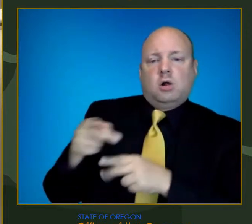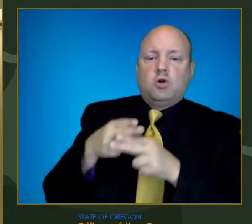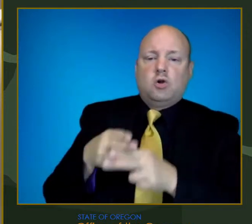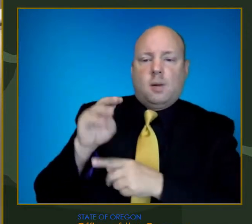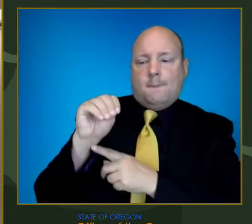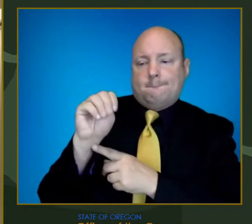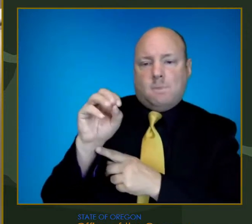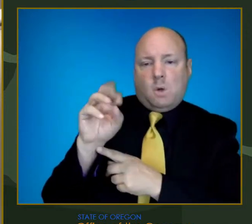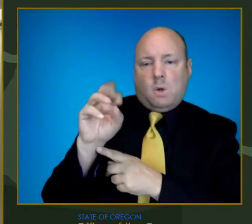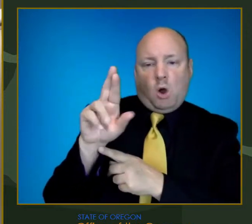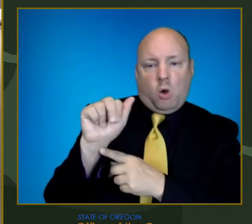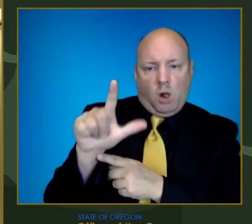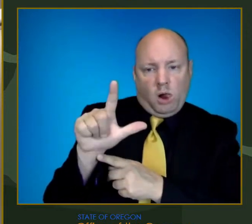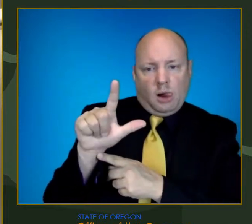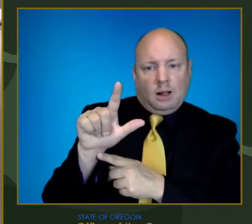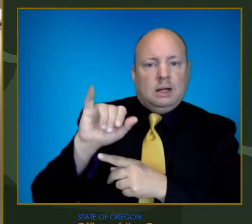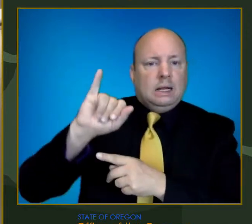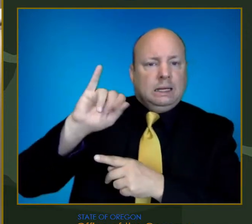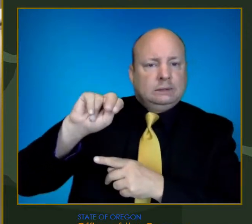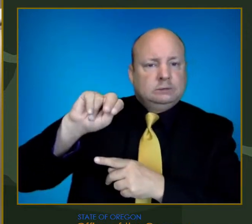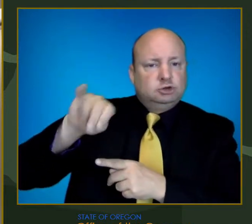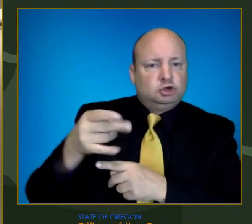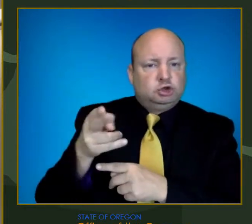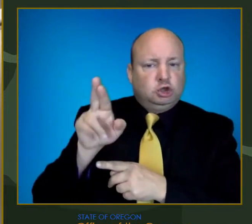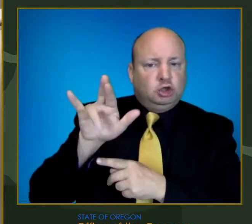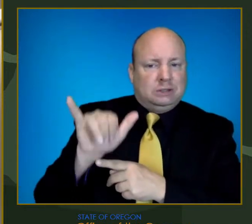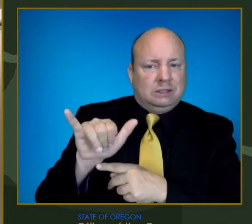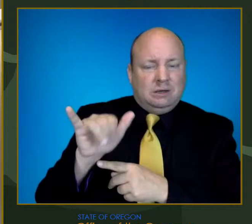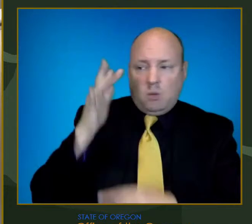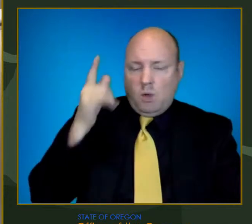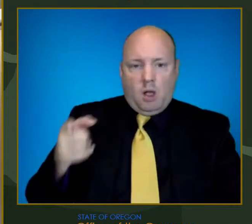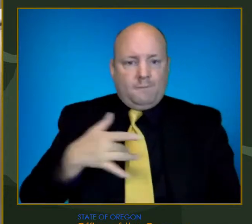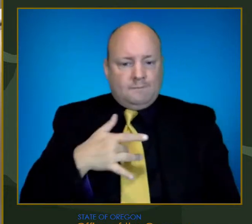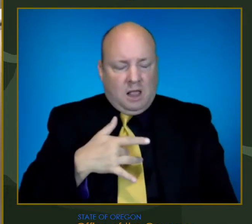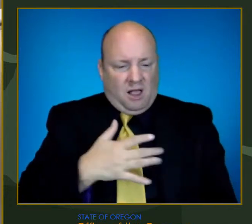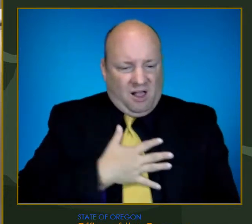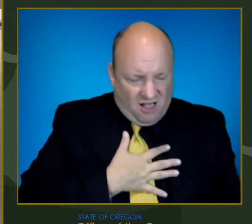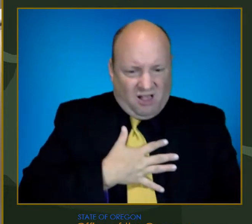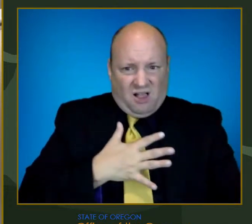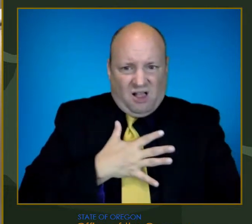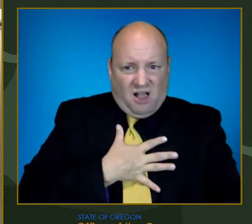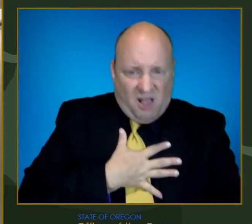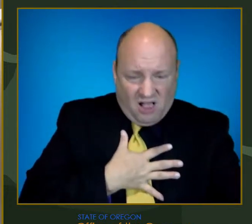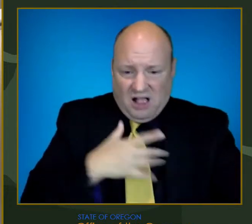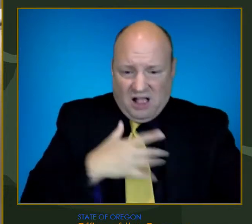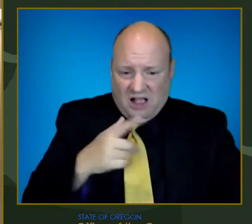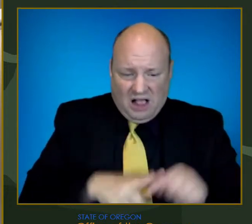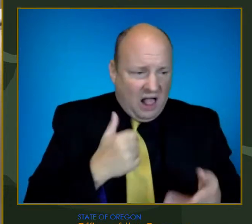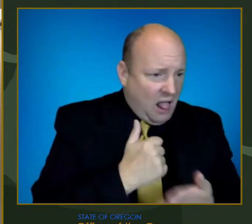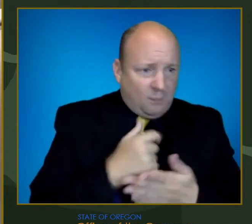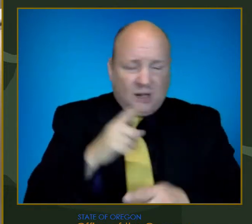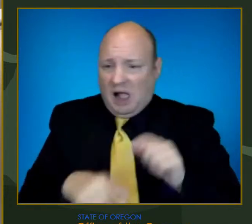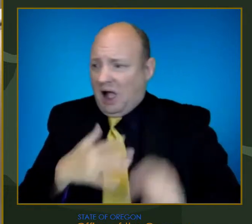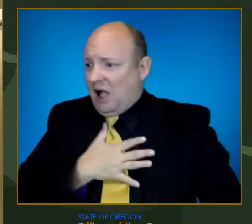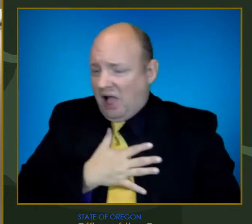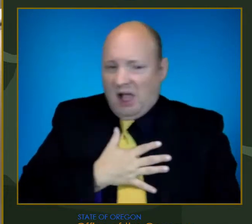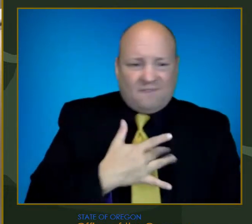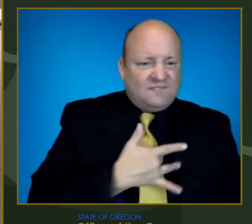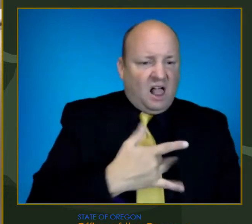them the way that they need. Again, speaking to surgical patients that are not able to get in to get their care at this point in time.